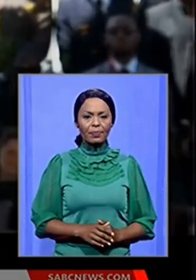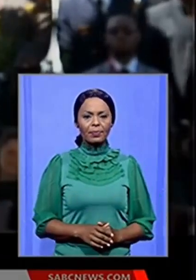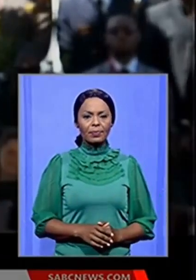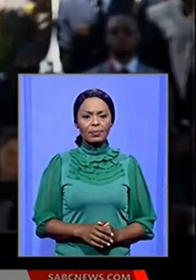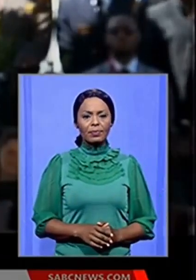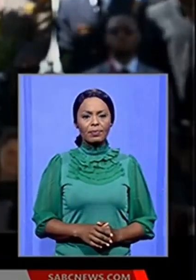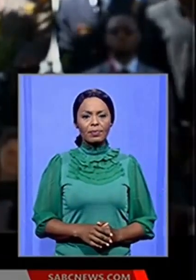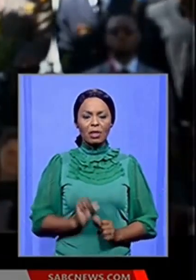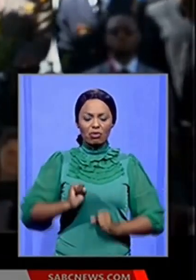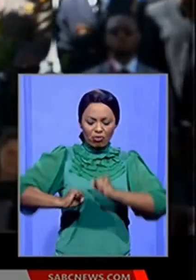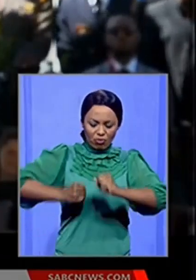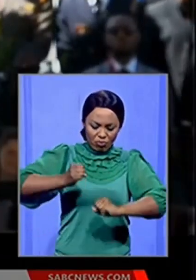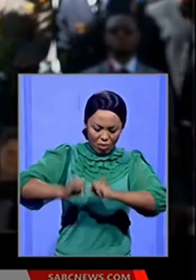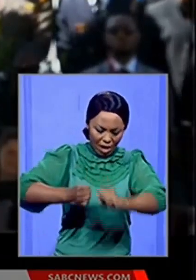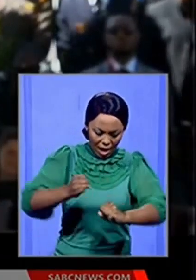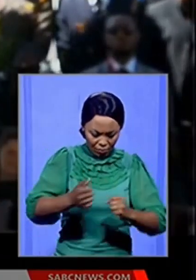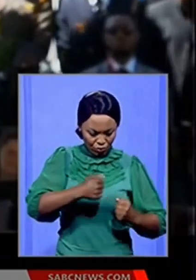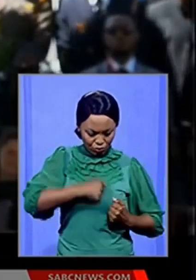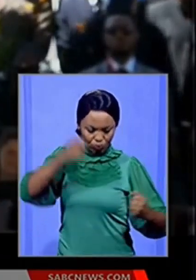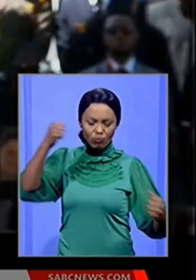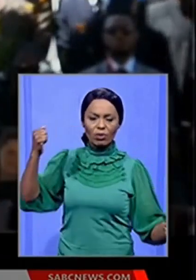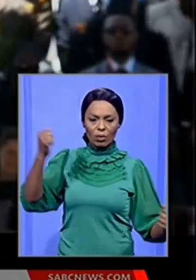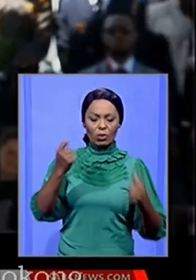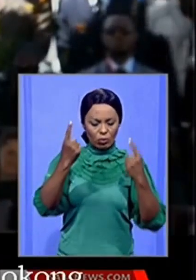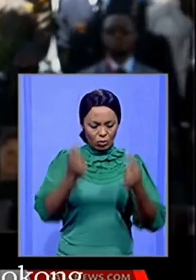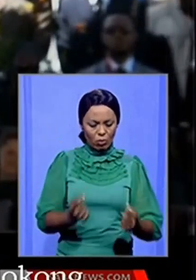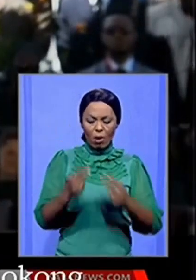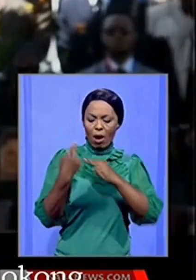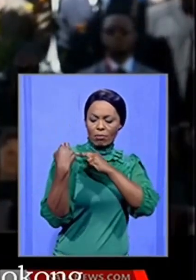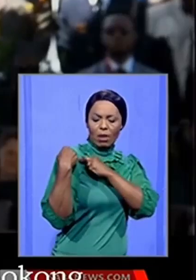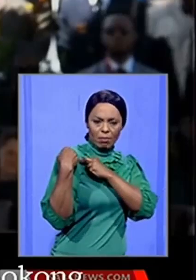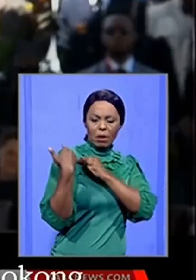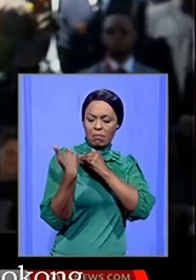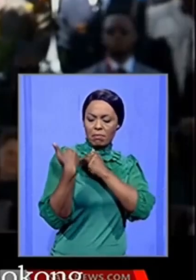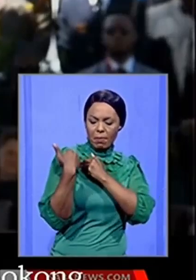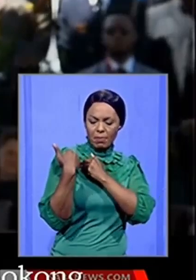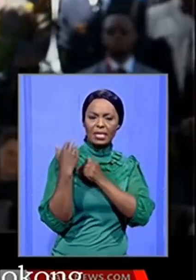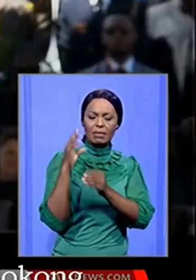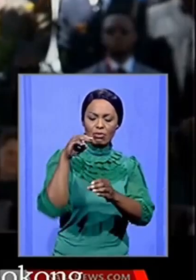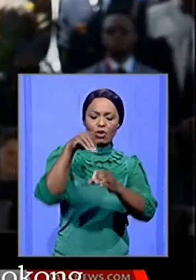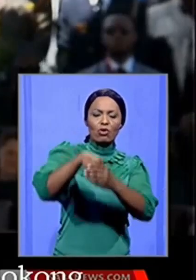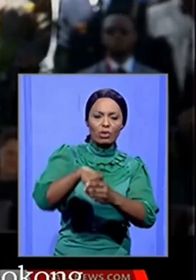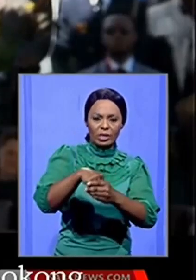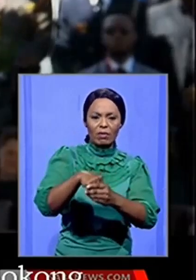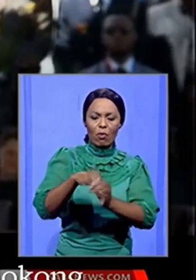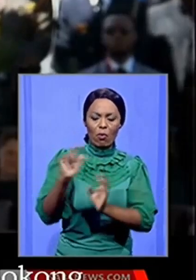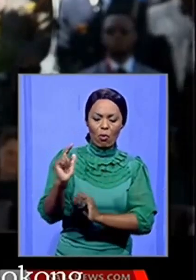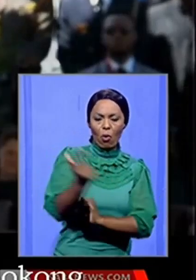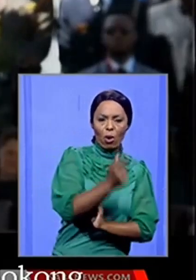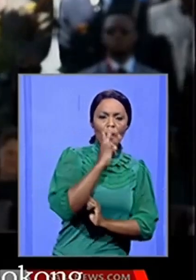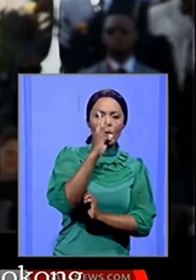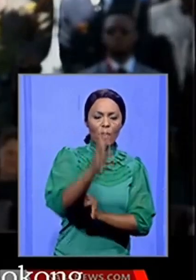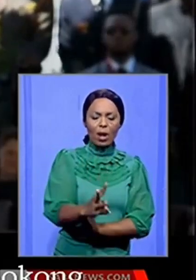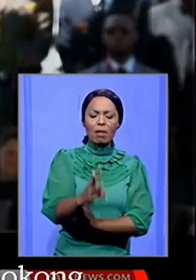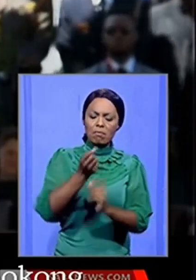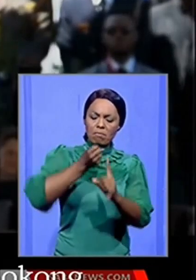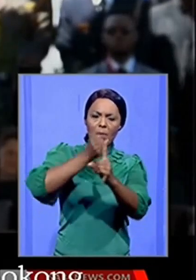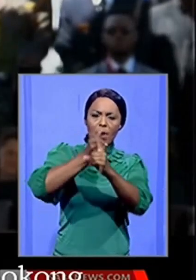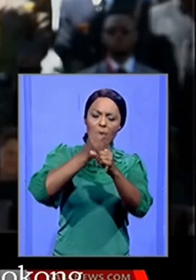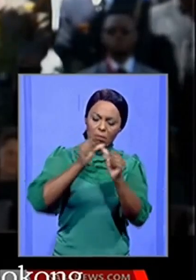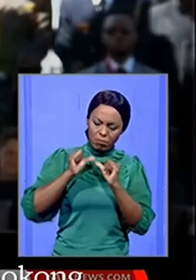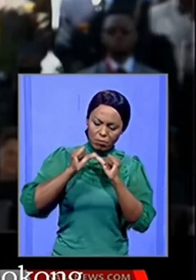We will strive to be transparent, accountable, and inclusive. Yes, we will continue to pursue